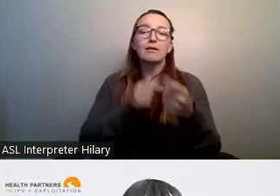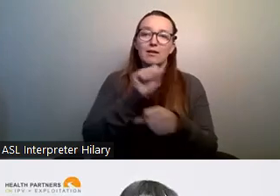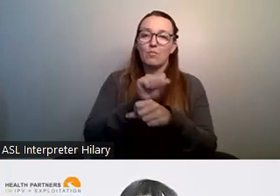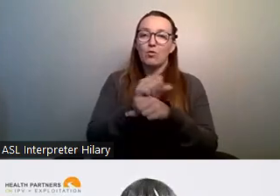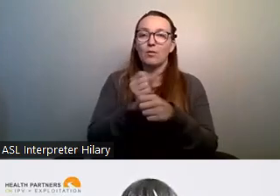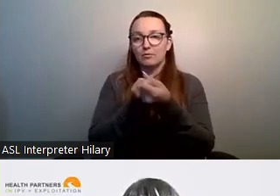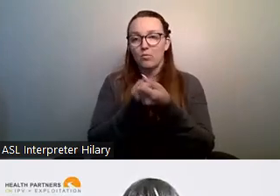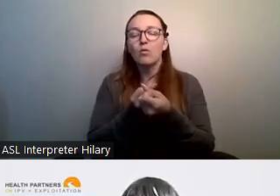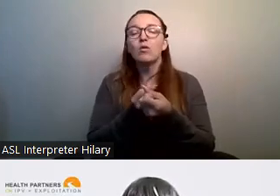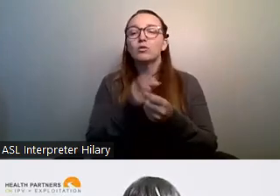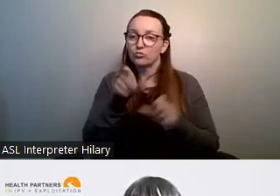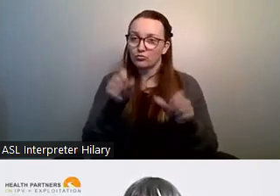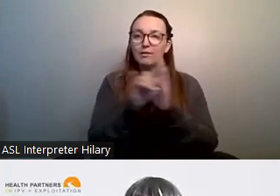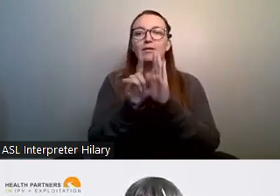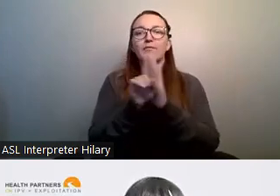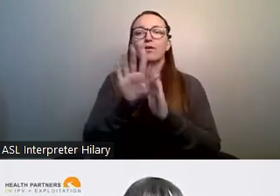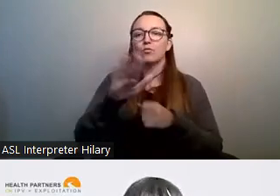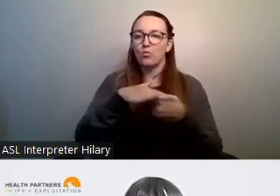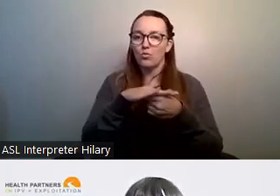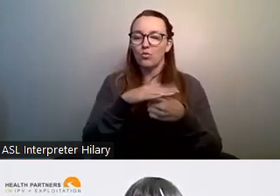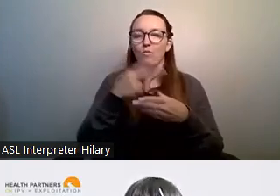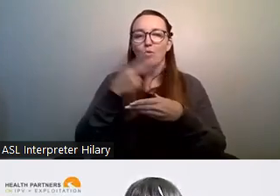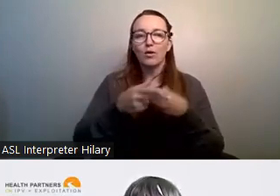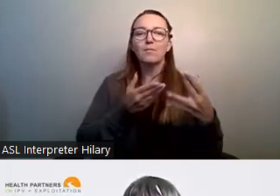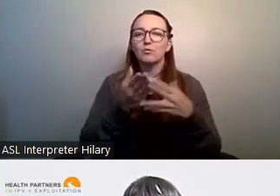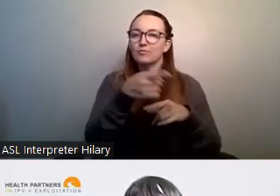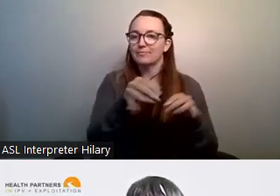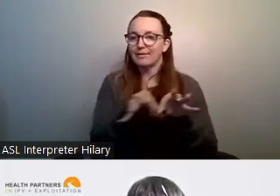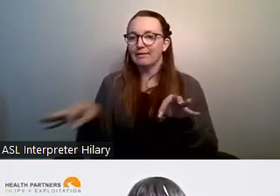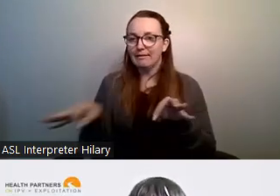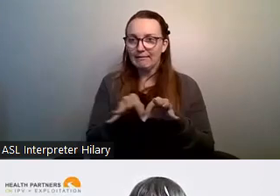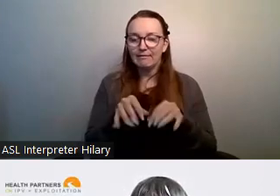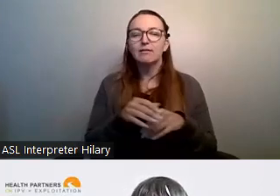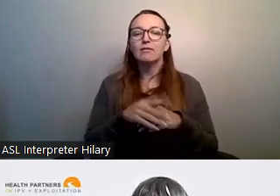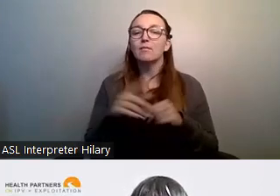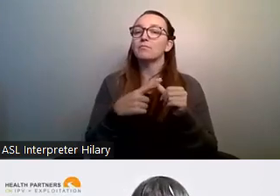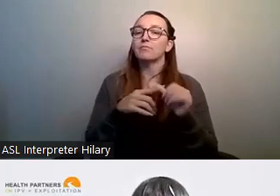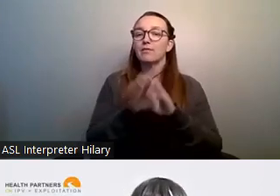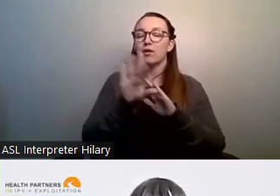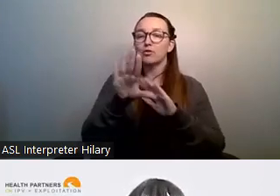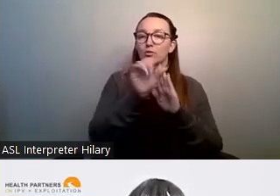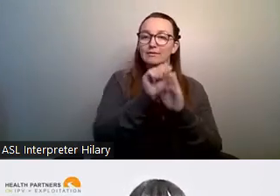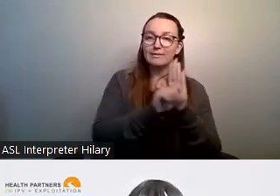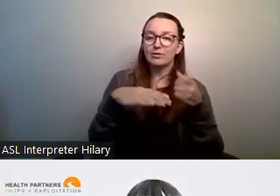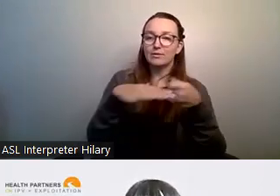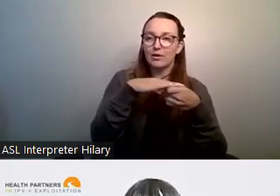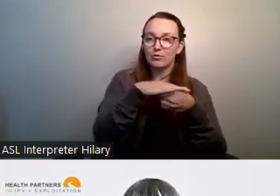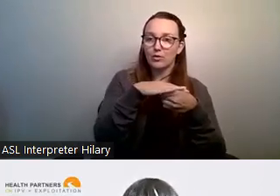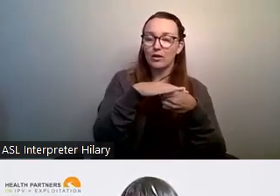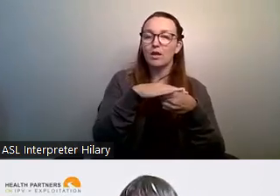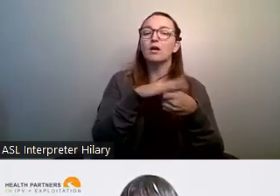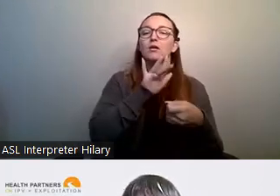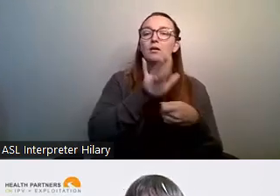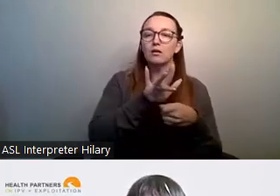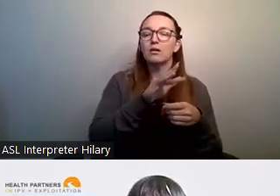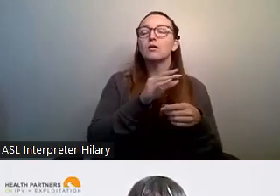can identify your local program through the link on the slide by first finding your state or territory coalition and then connecting with